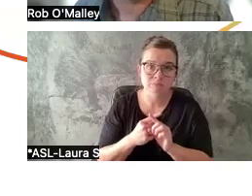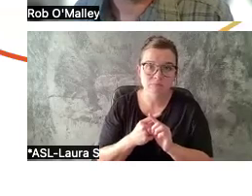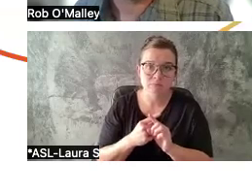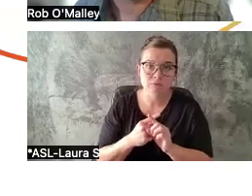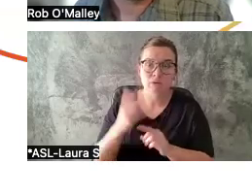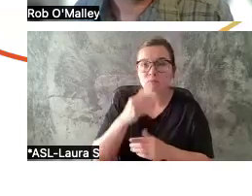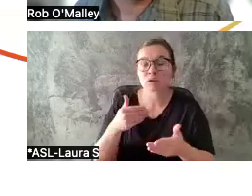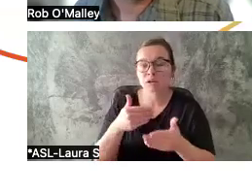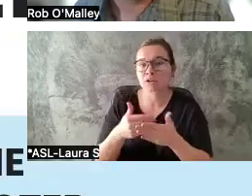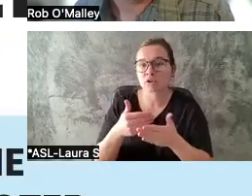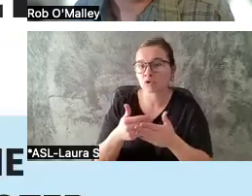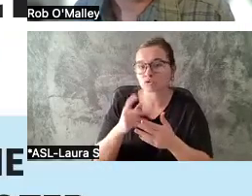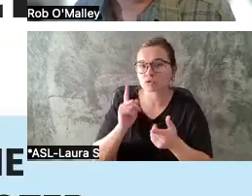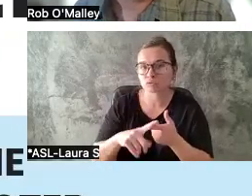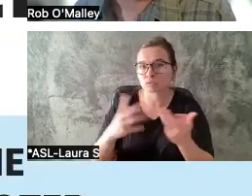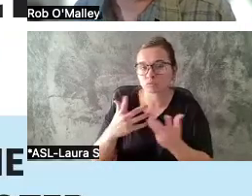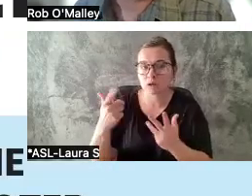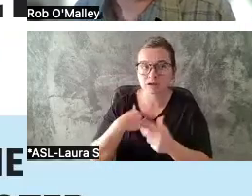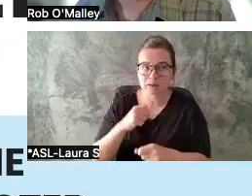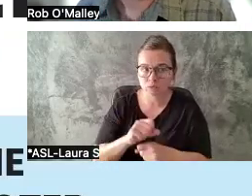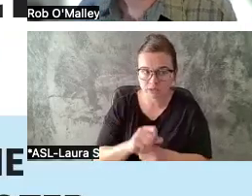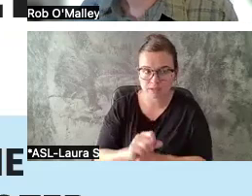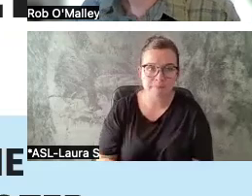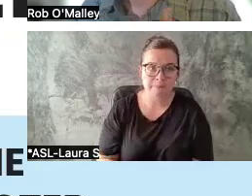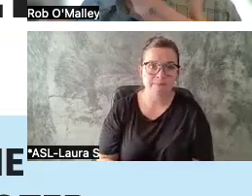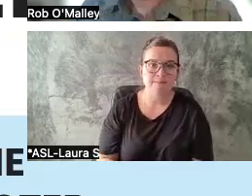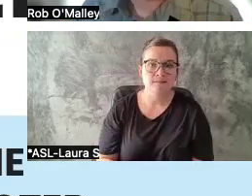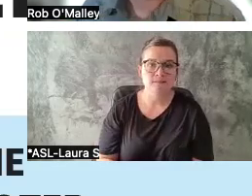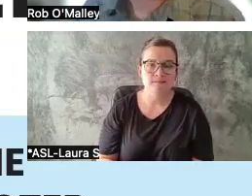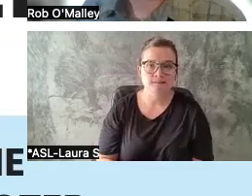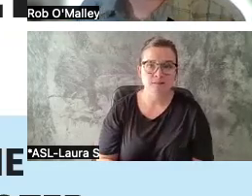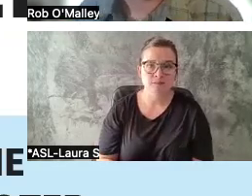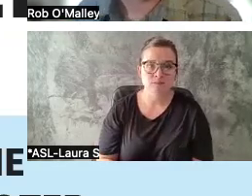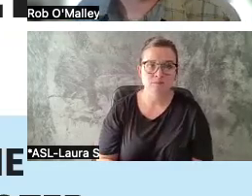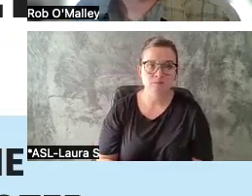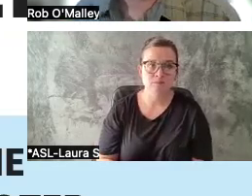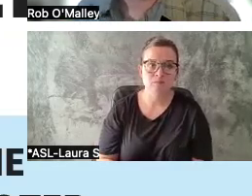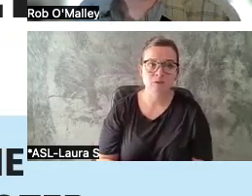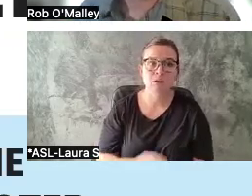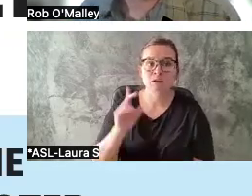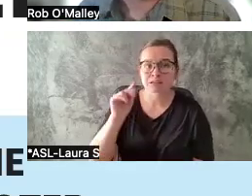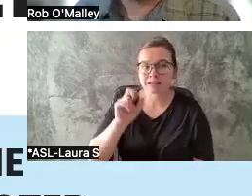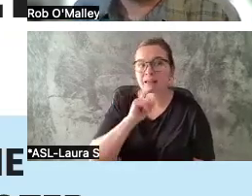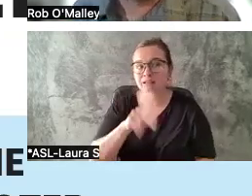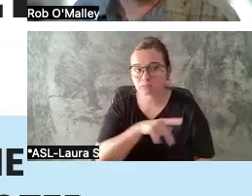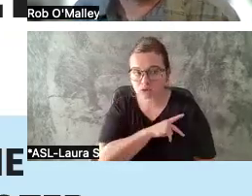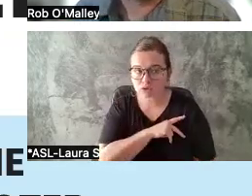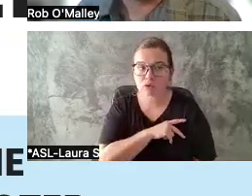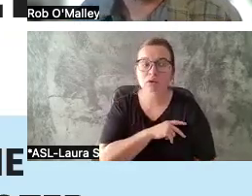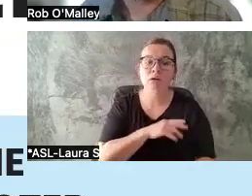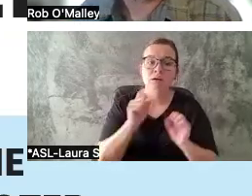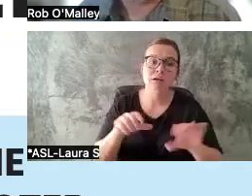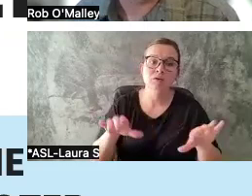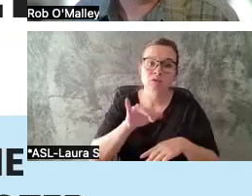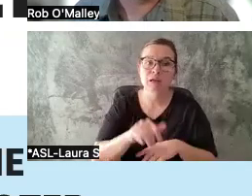pretty close remove. Um, so, learning about your DNA is highly personal. The ability to do so